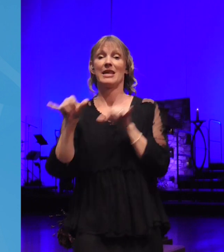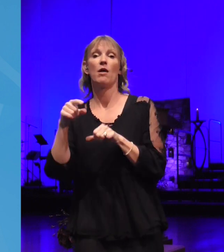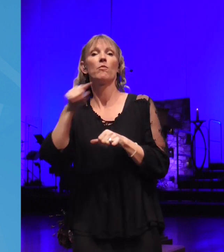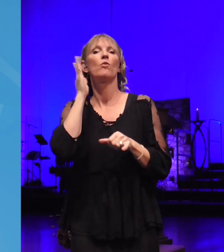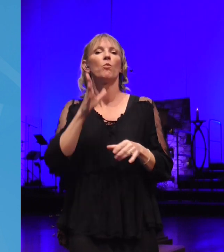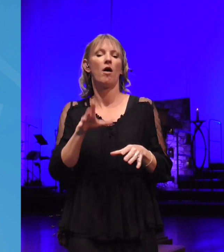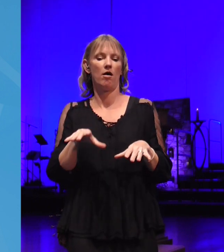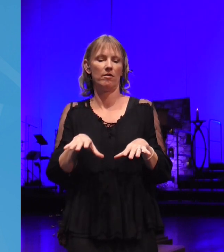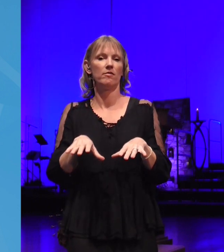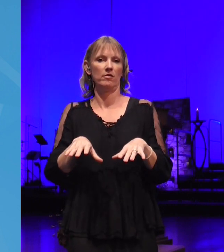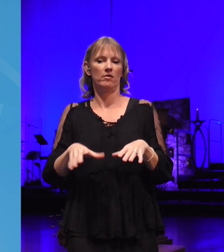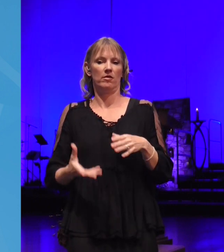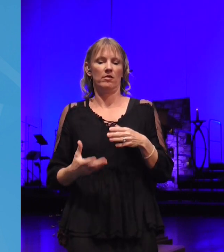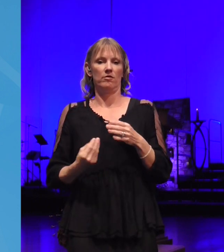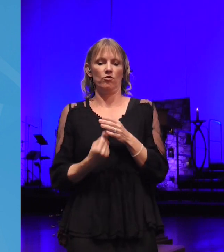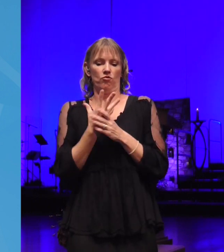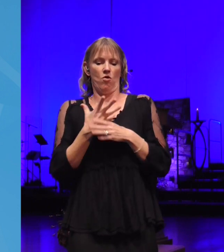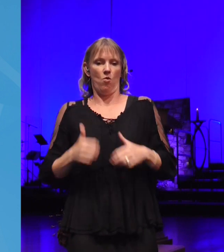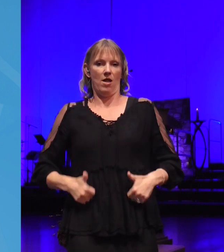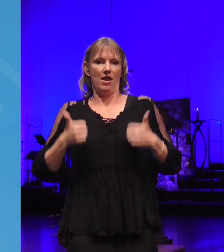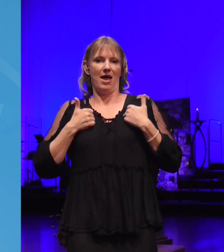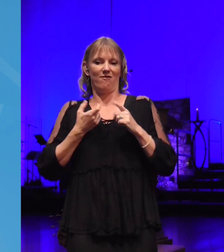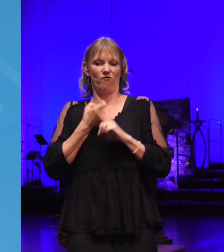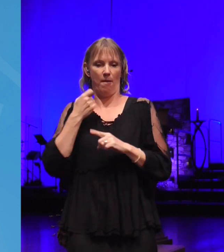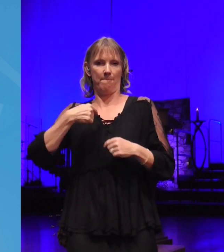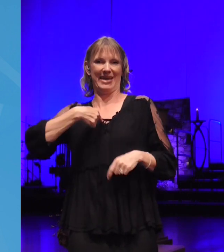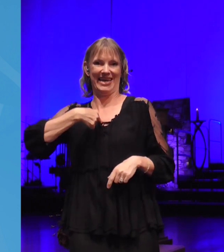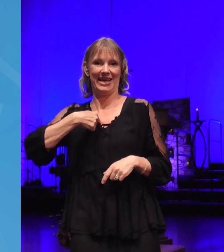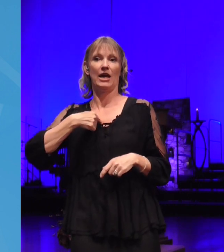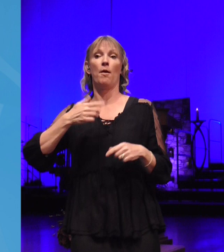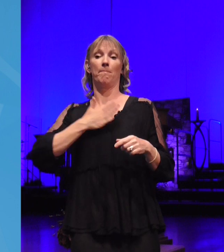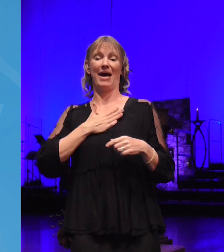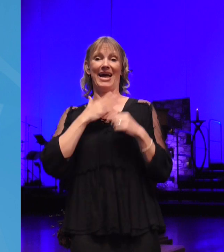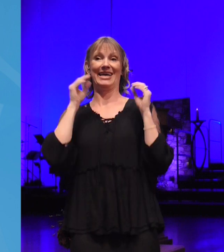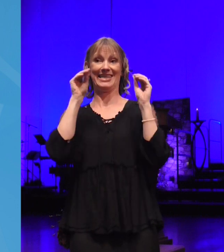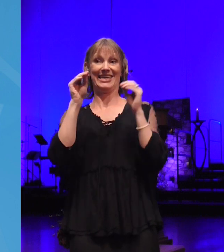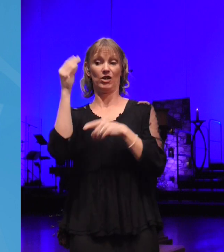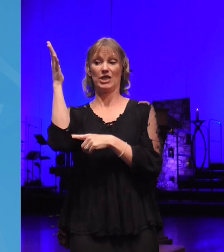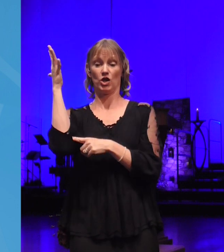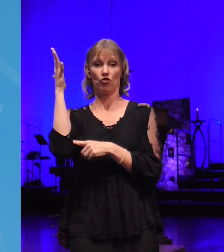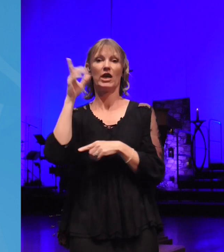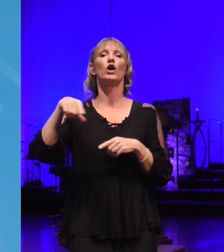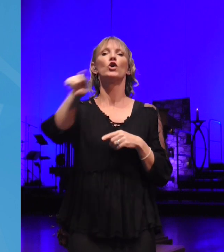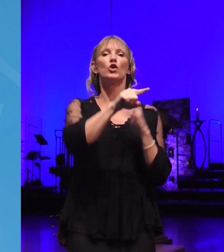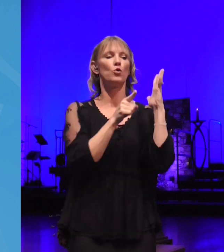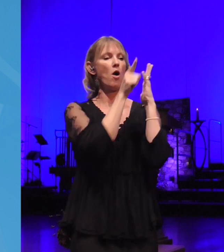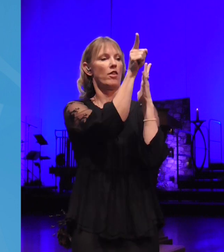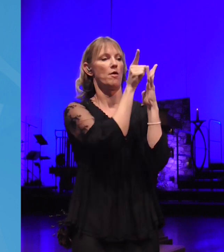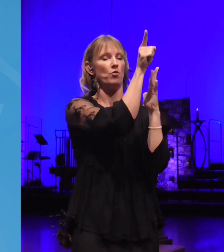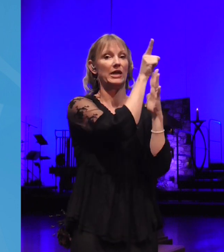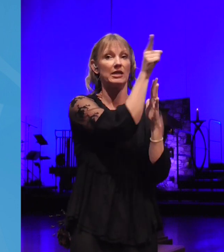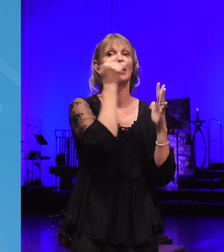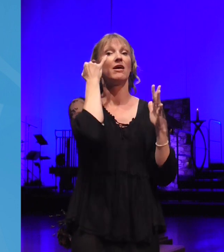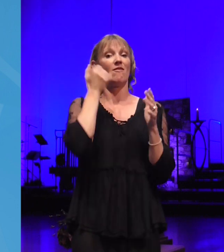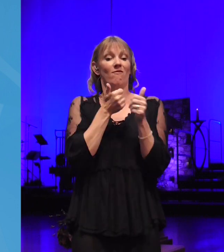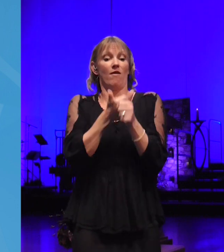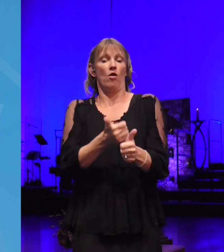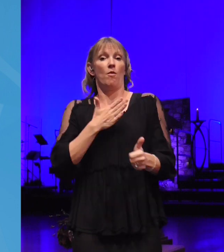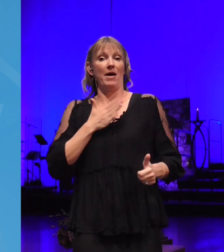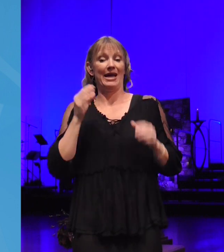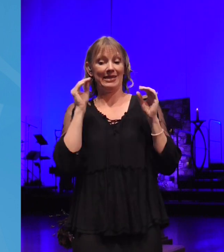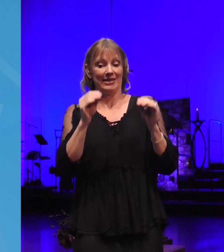my teaching. My teaching is the tree, you are the branches. Whoever live by my teaching of life will